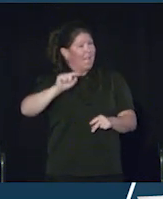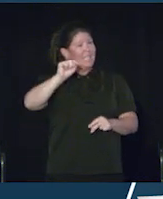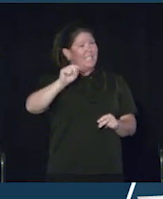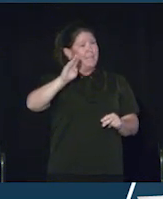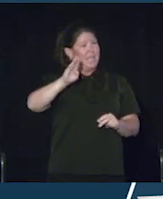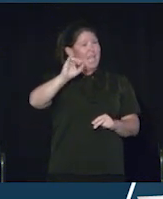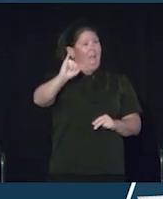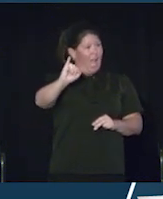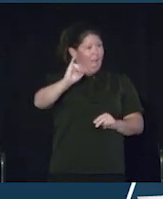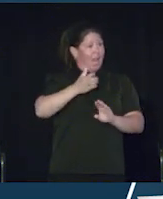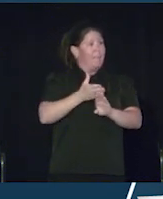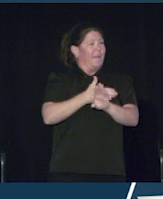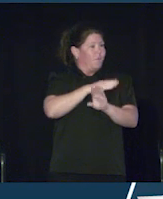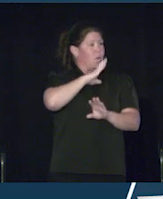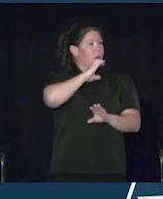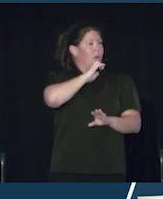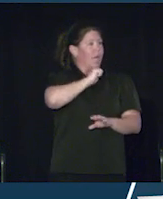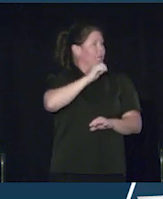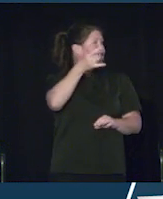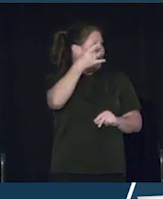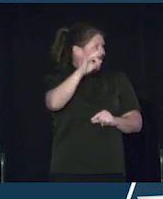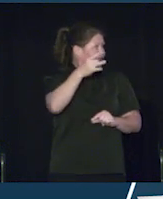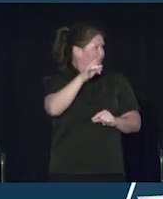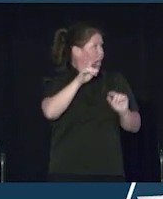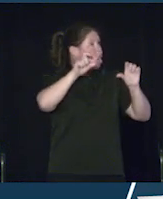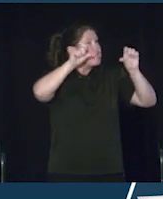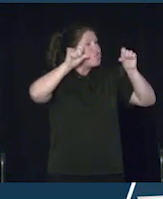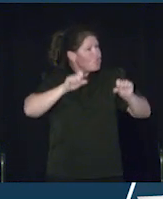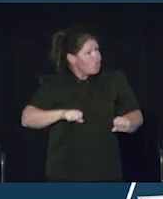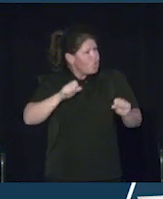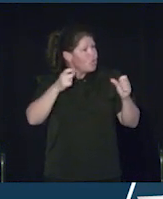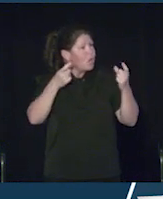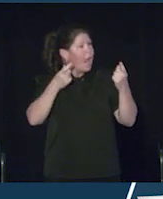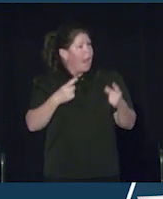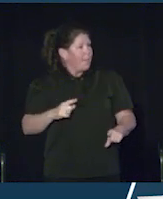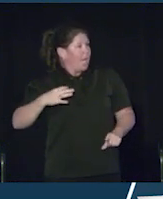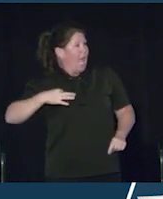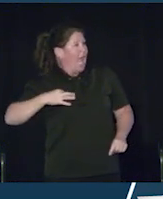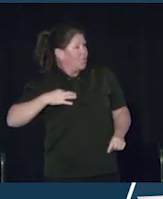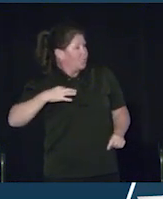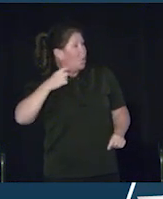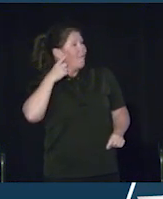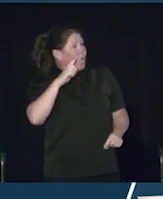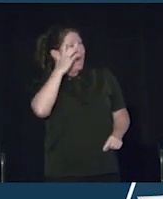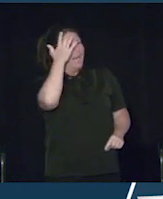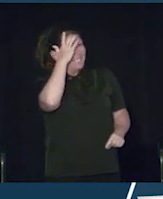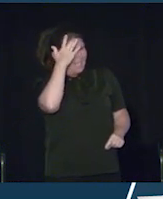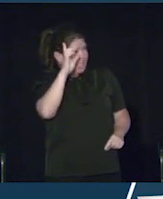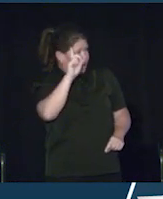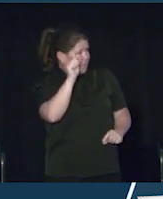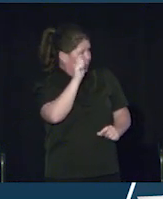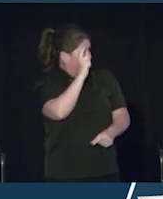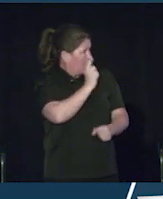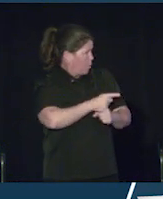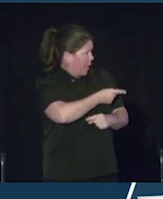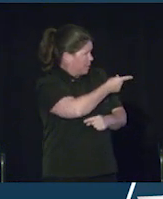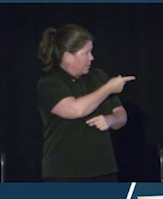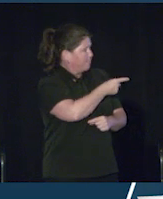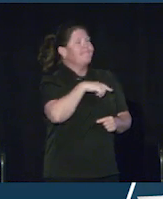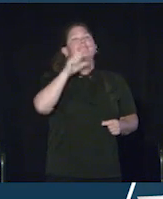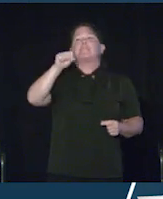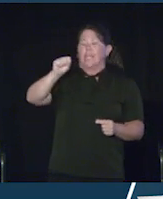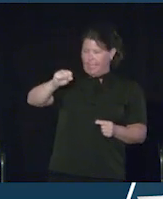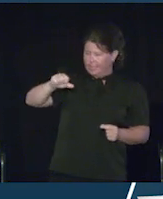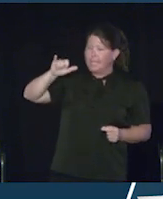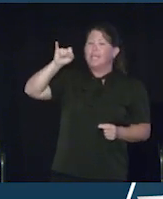of 18 and would be eligible, perhaps under an intellectual disability. That's a good point, and that is right. If the person has a